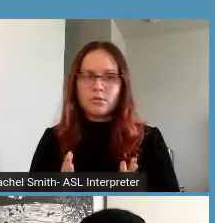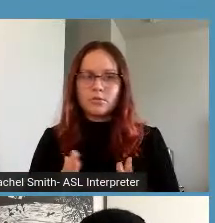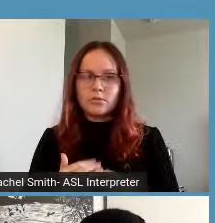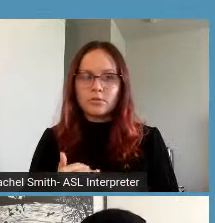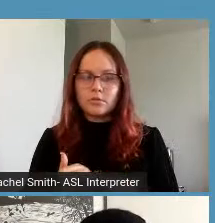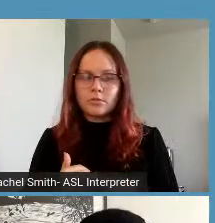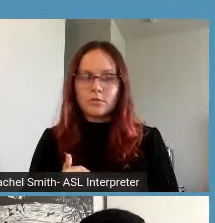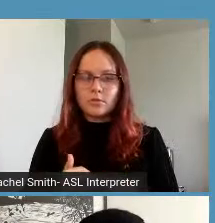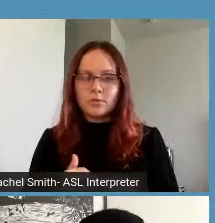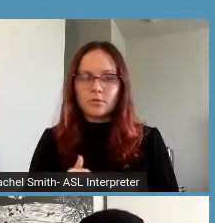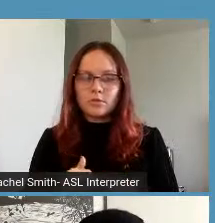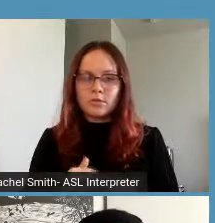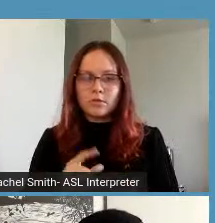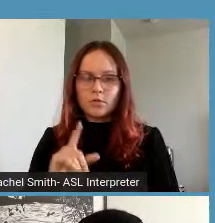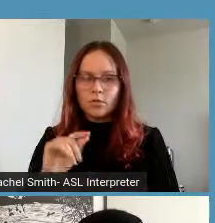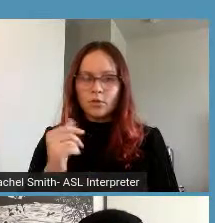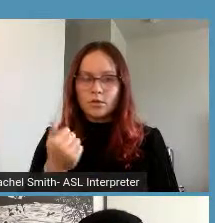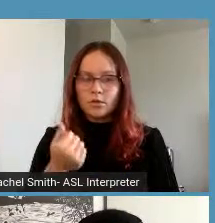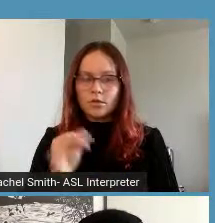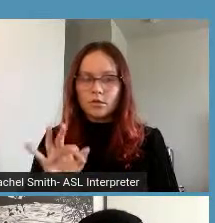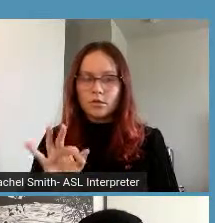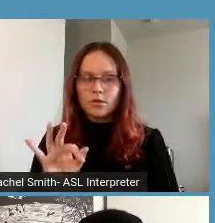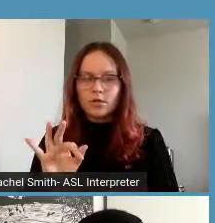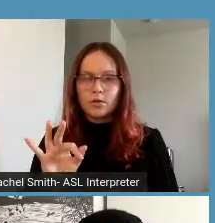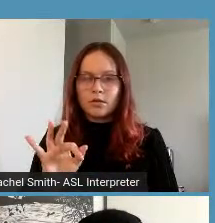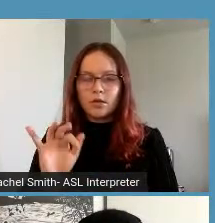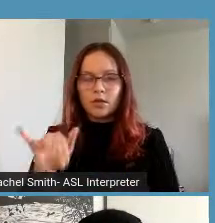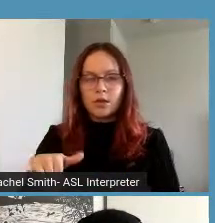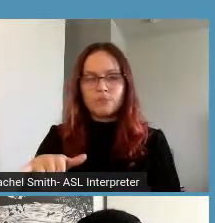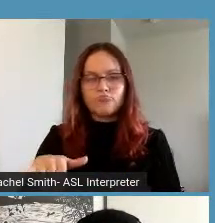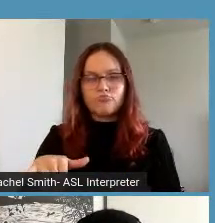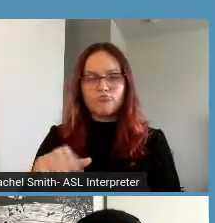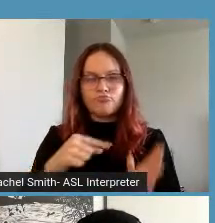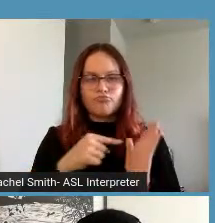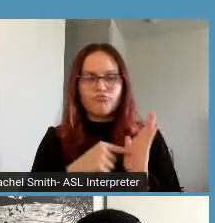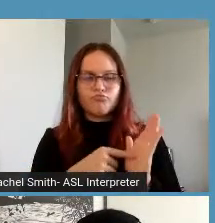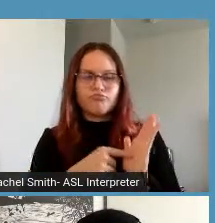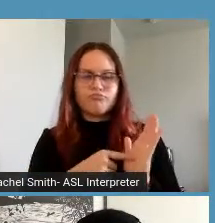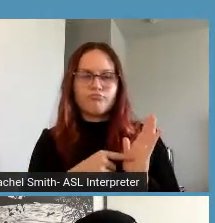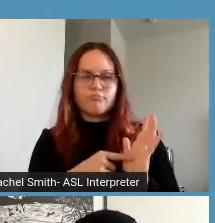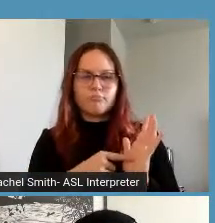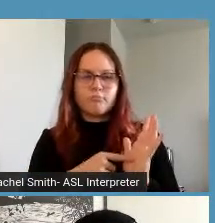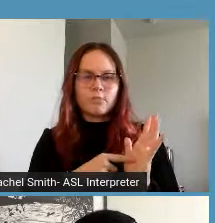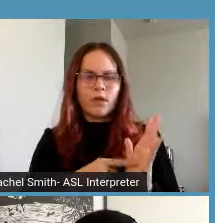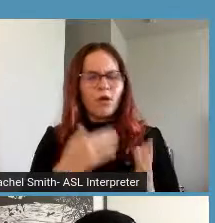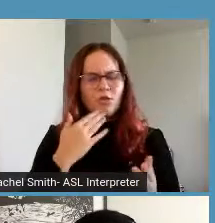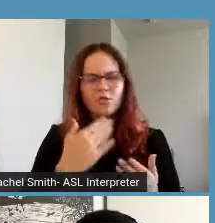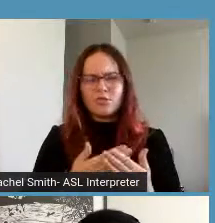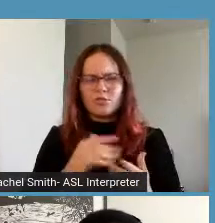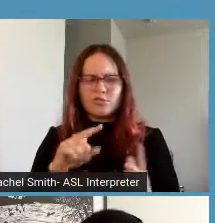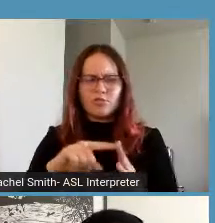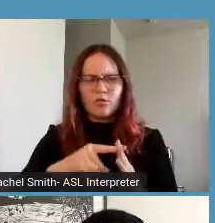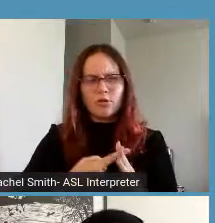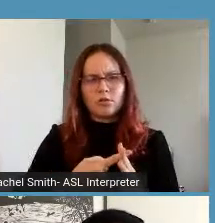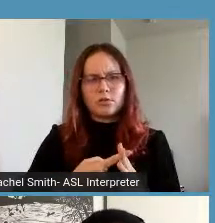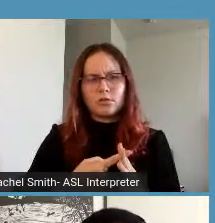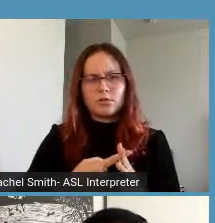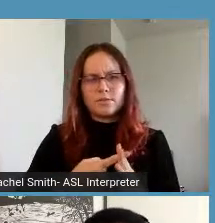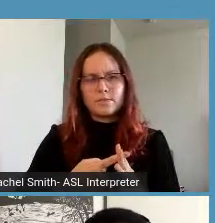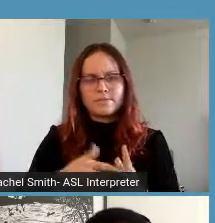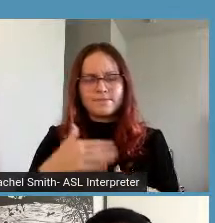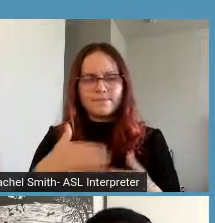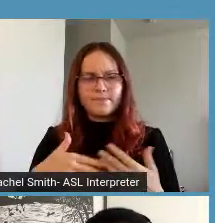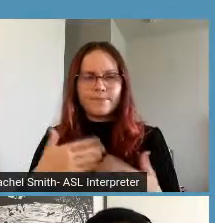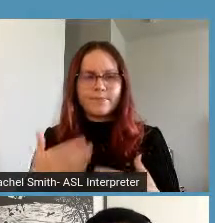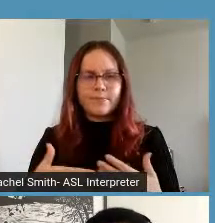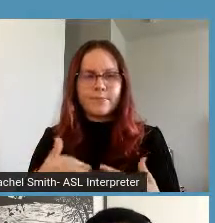these exhibition series. And of course, that would change. So